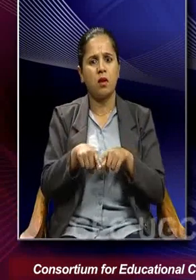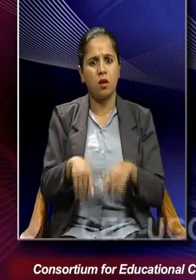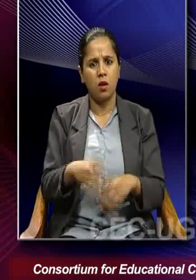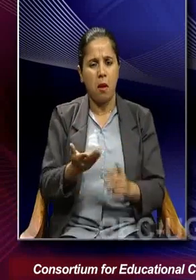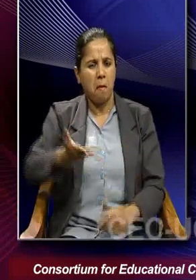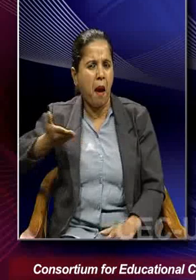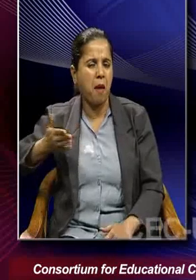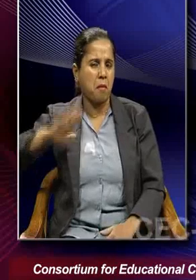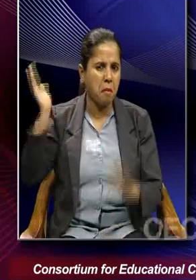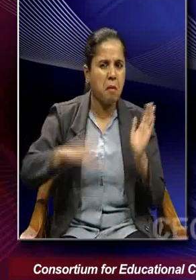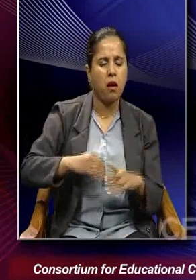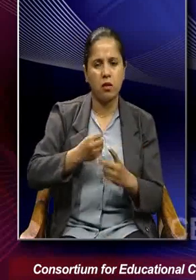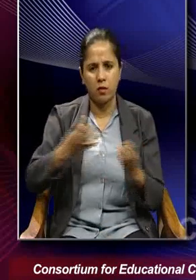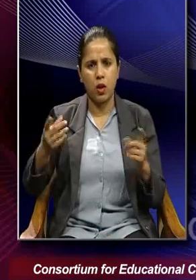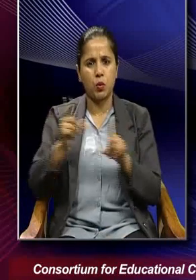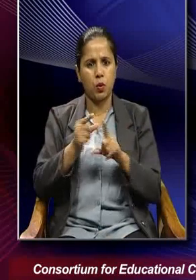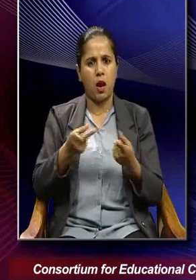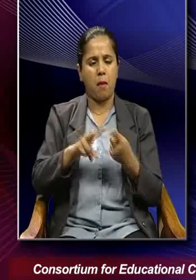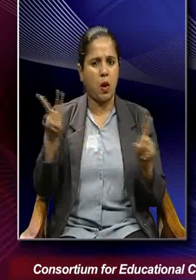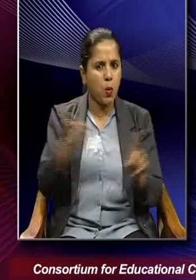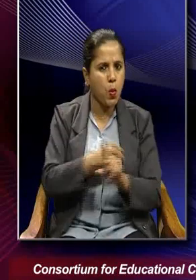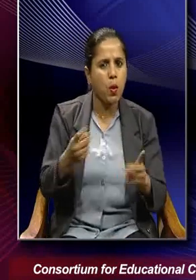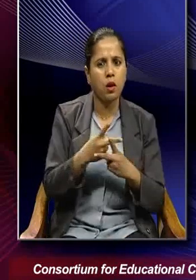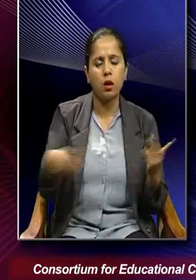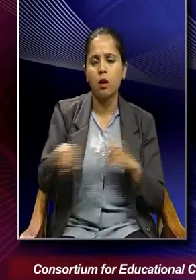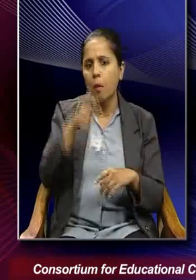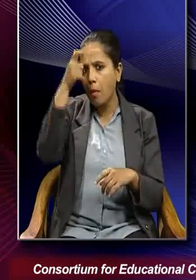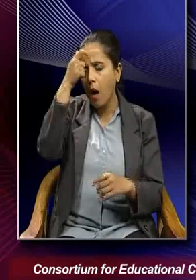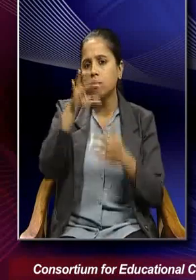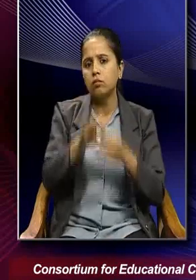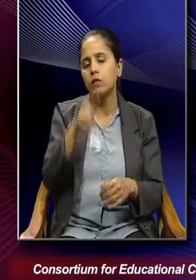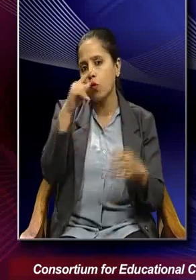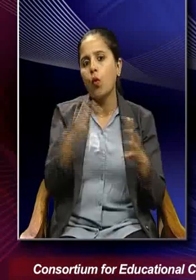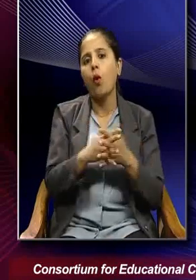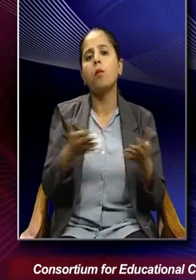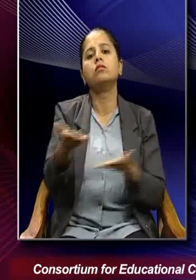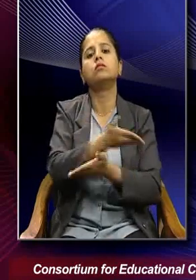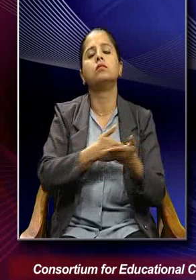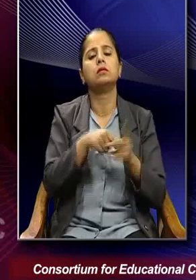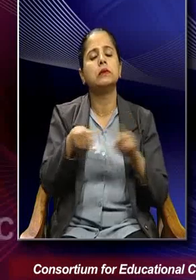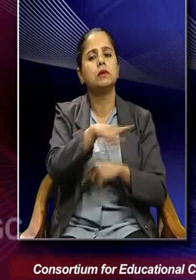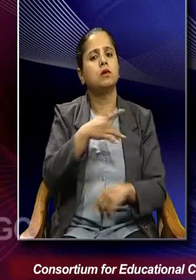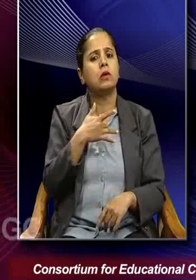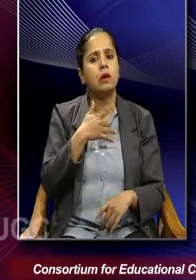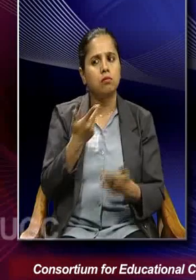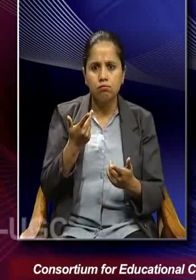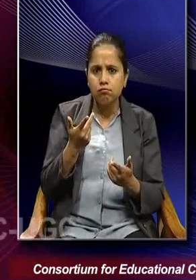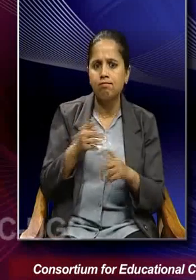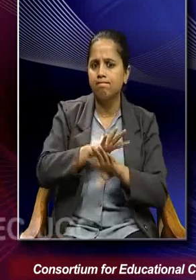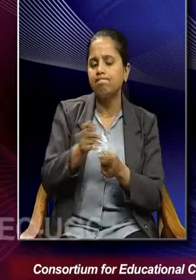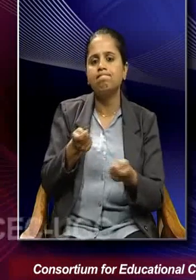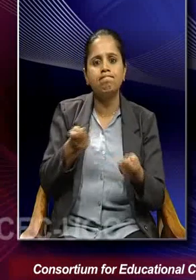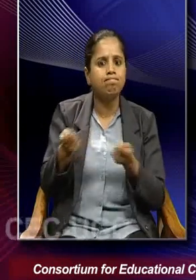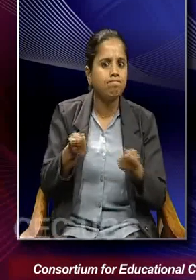violent, and all these kinds of issues which are concerned with women, they had to in a way deal with all sorts